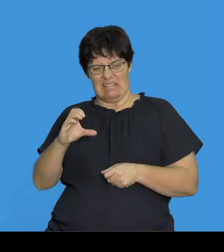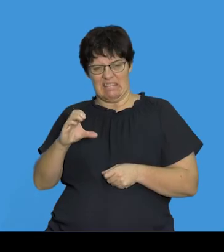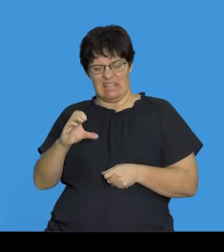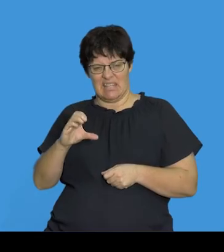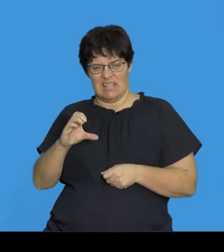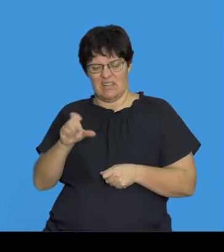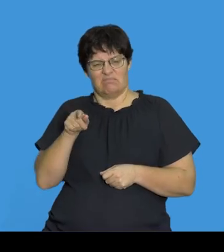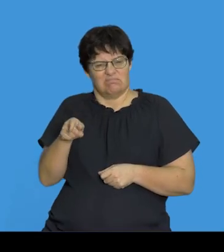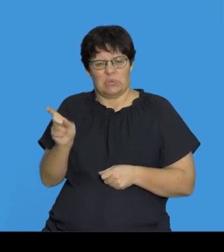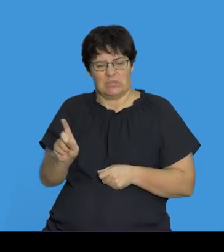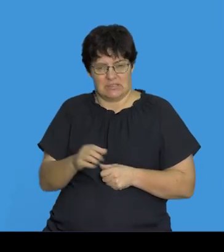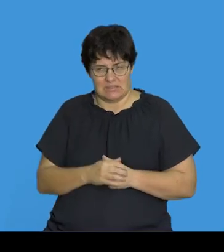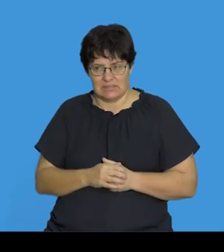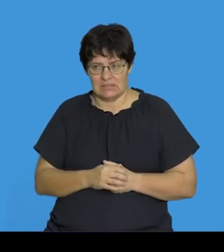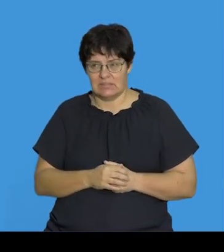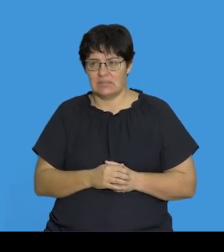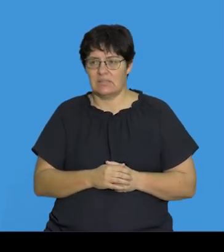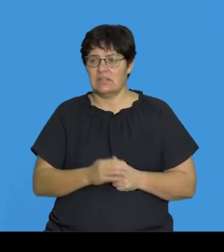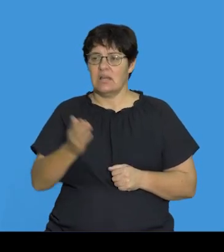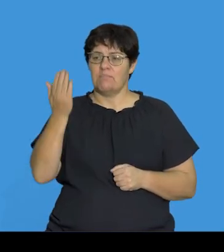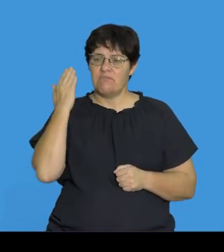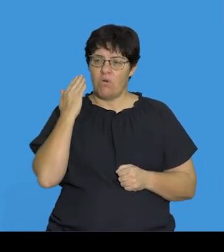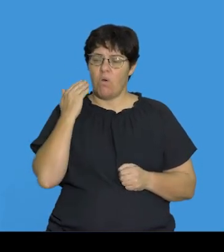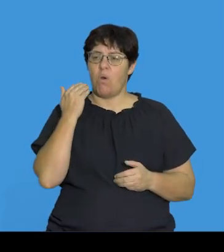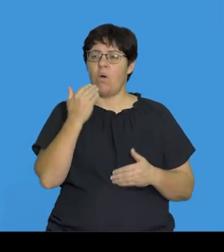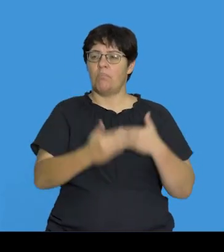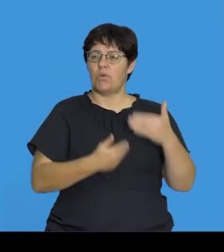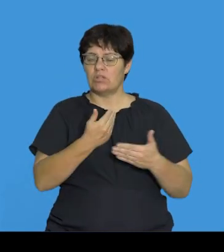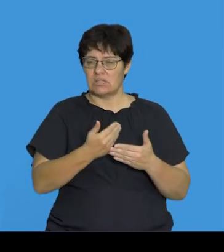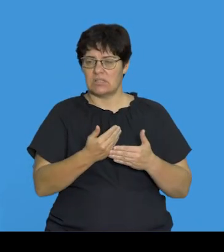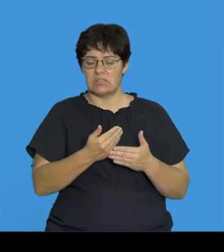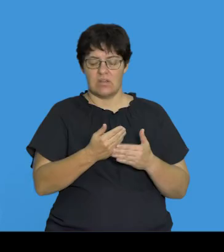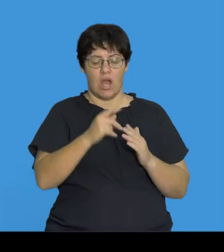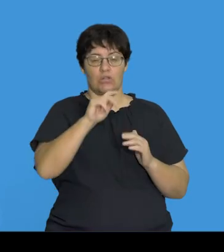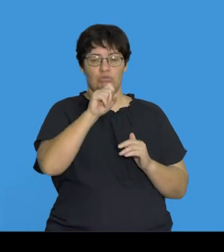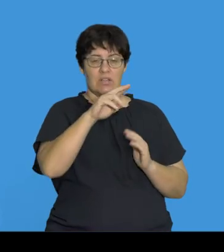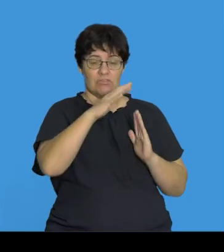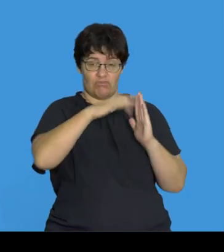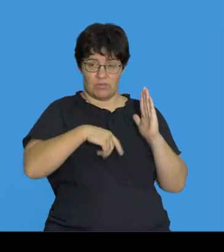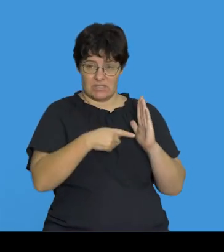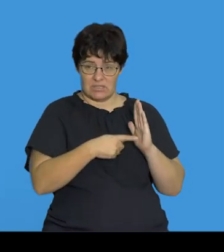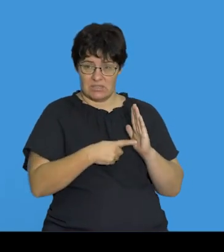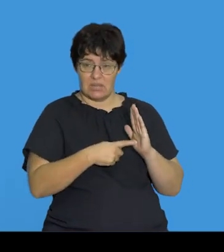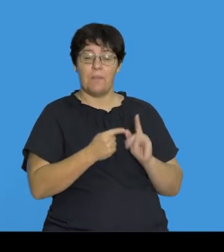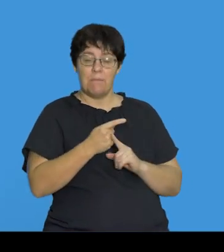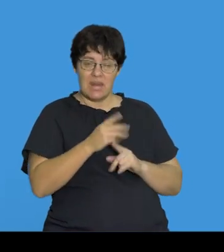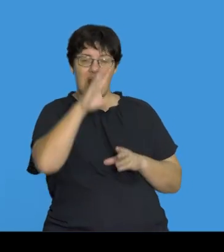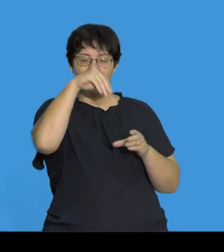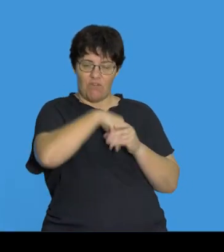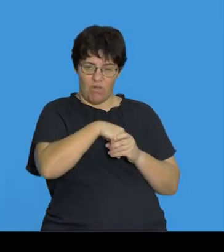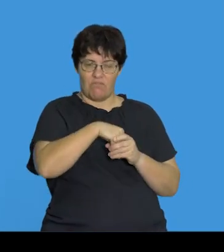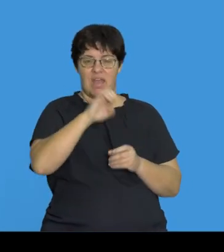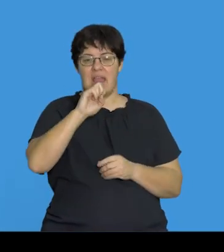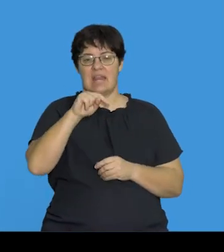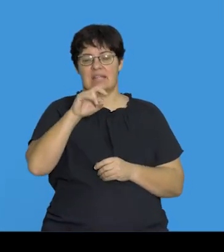C. So guys, as I mentioned earlier on, that this process of transcription involves an